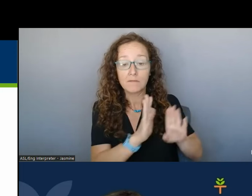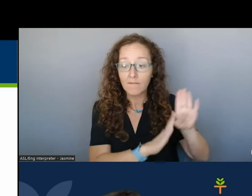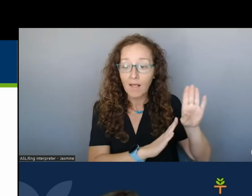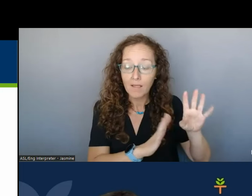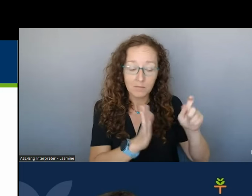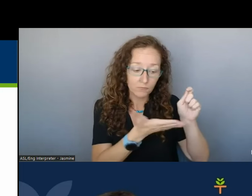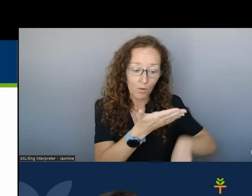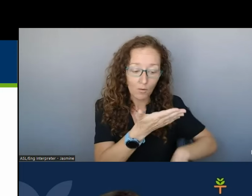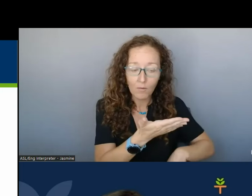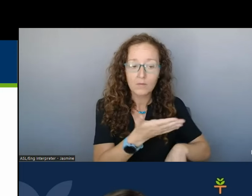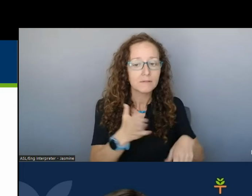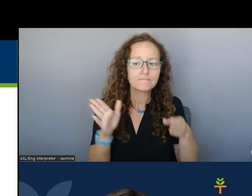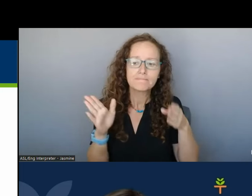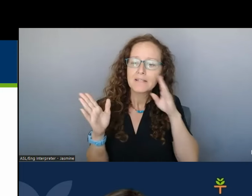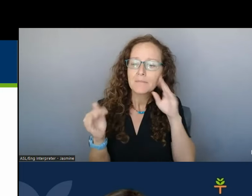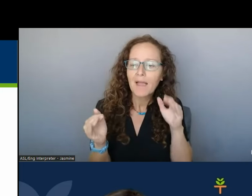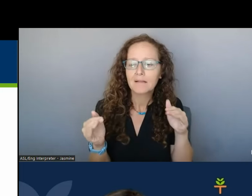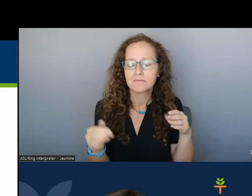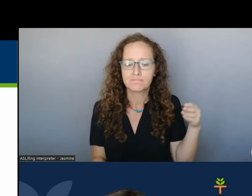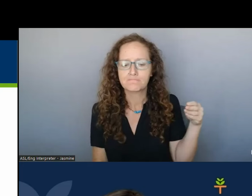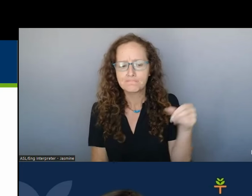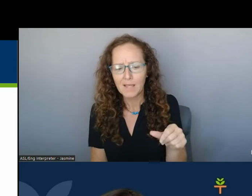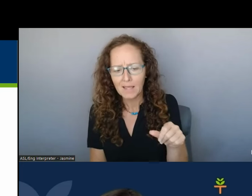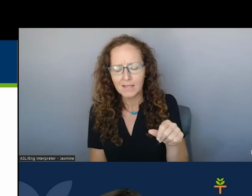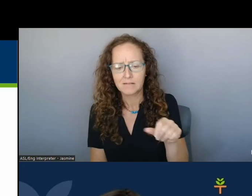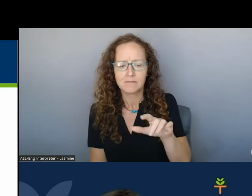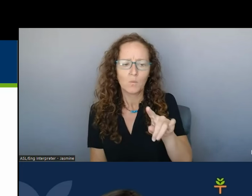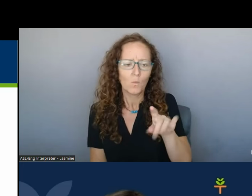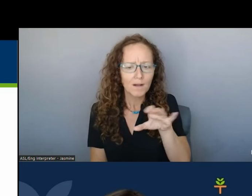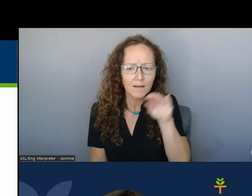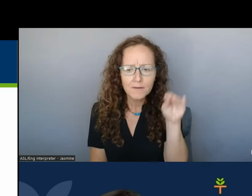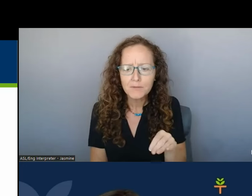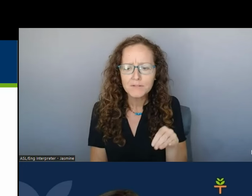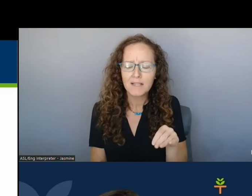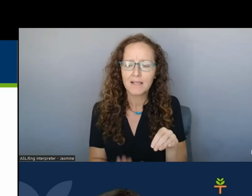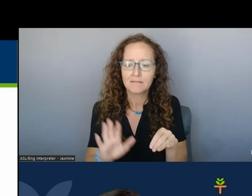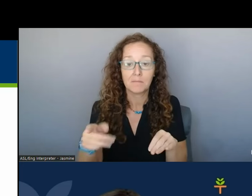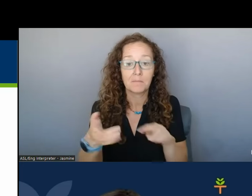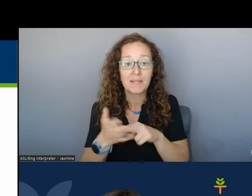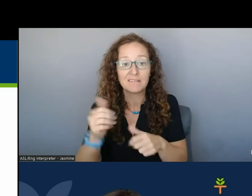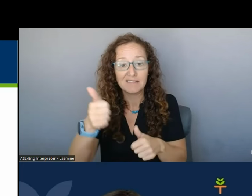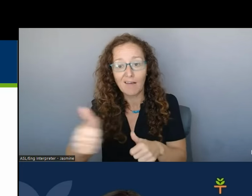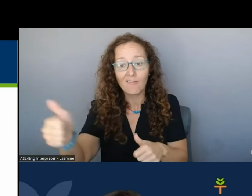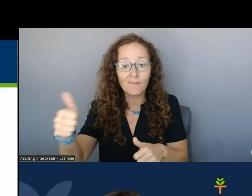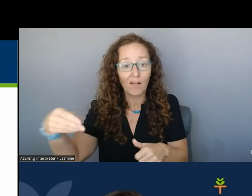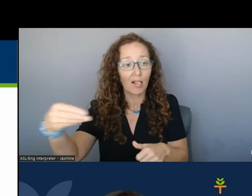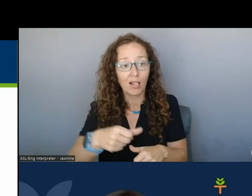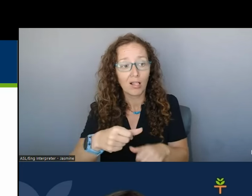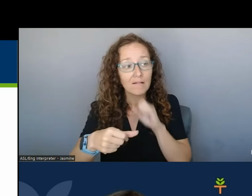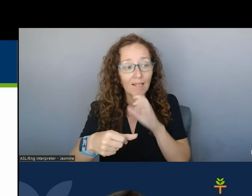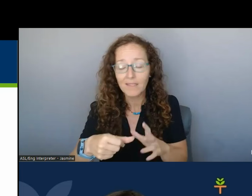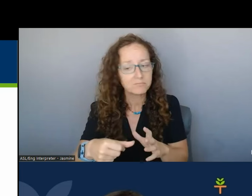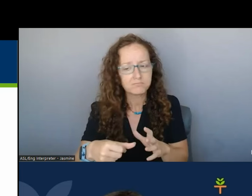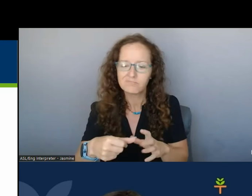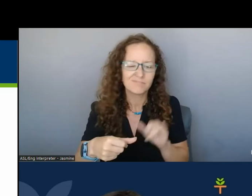services. So, as we go through this Medicare 101, you'll see where those gaps exist. But we'll